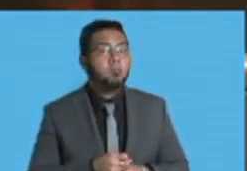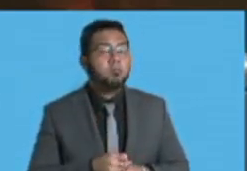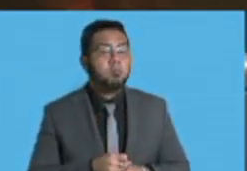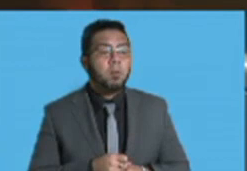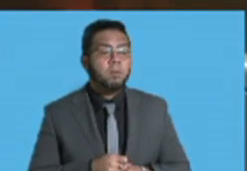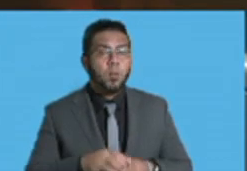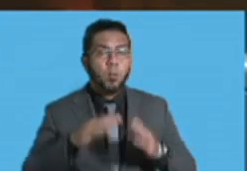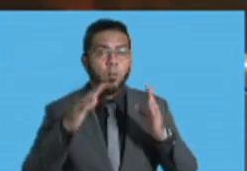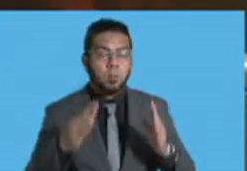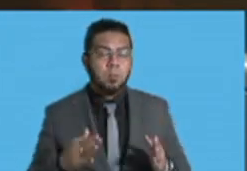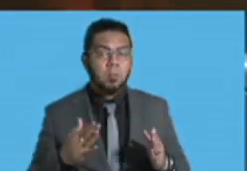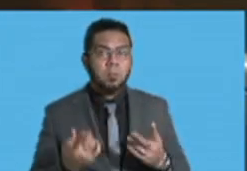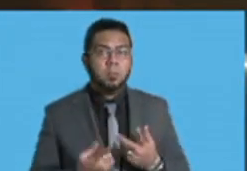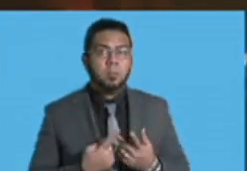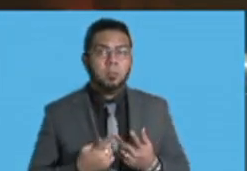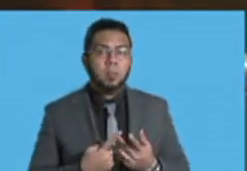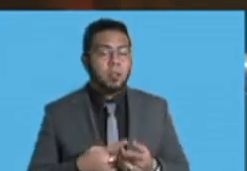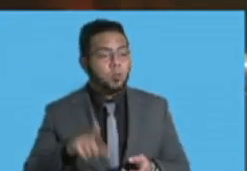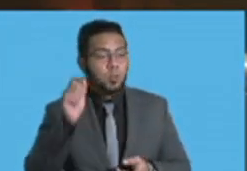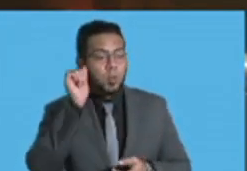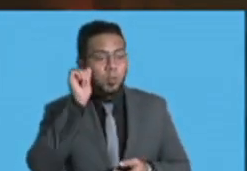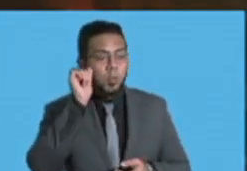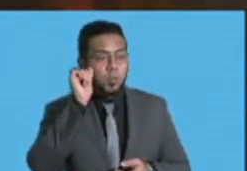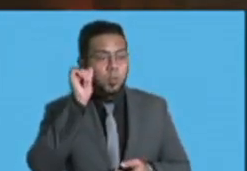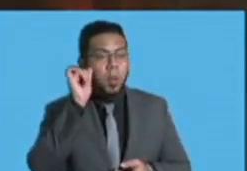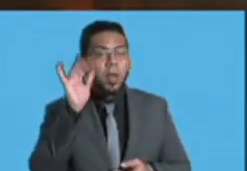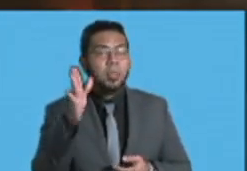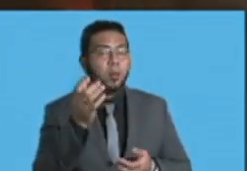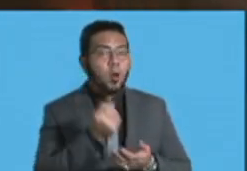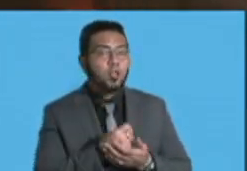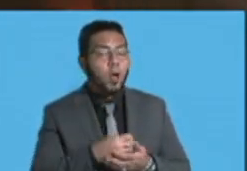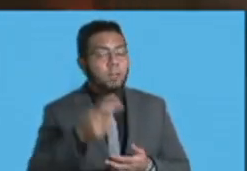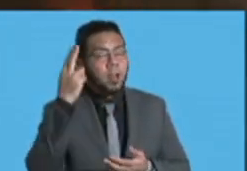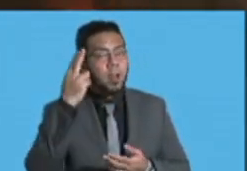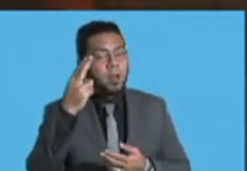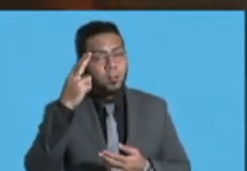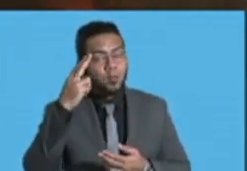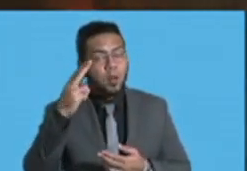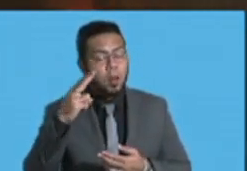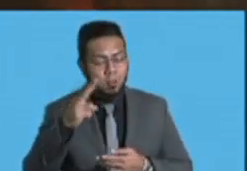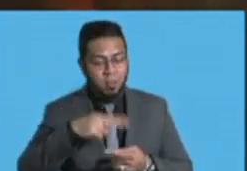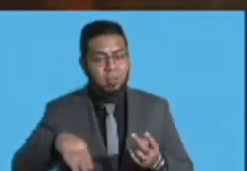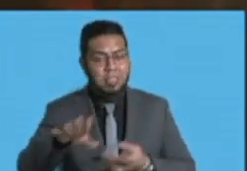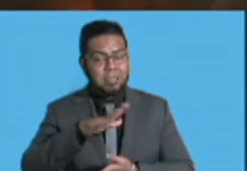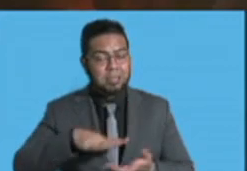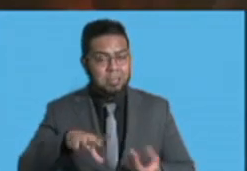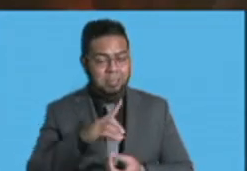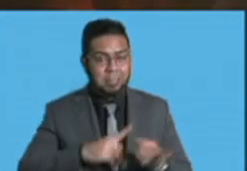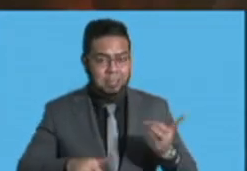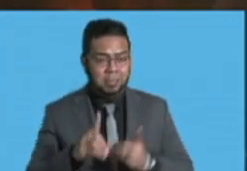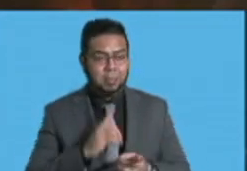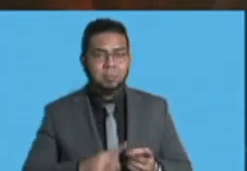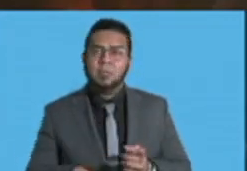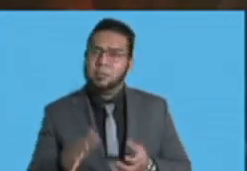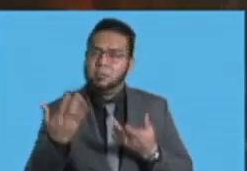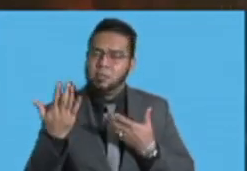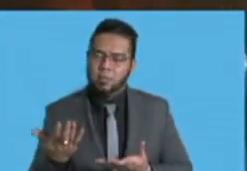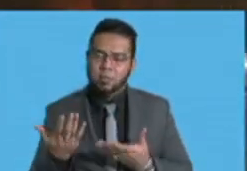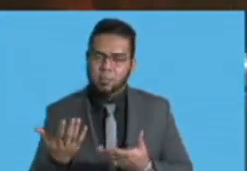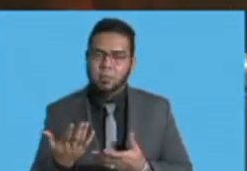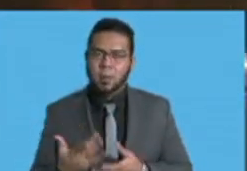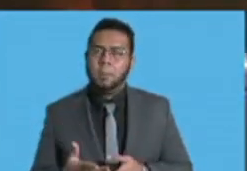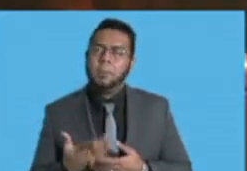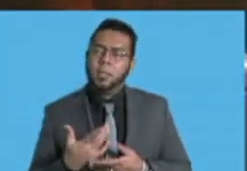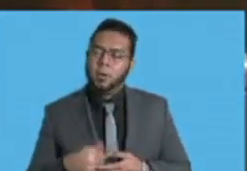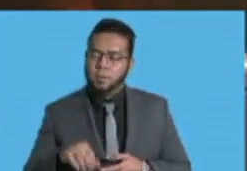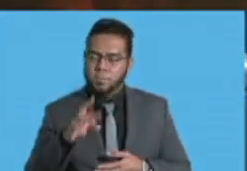crop insurance. As we know, the cost of natural disaster is a heavy and sometimes insurmountable burden